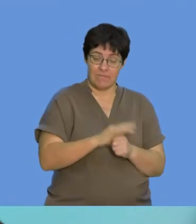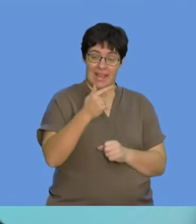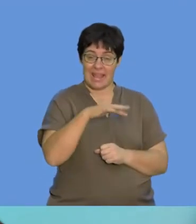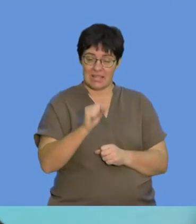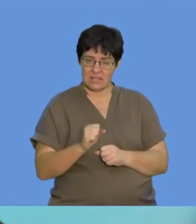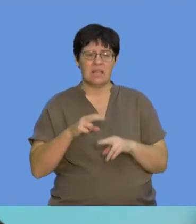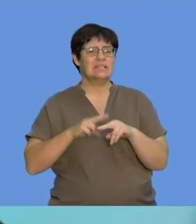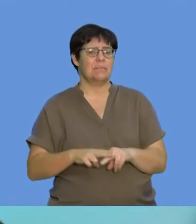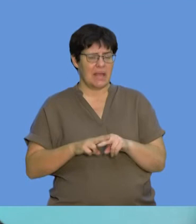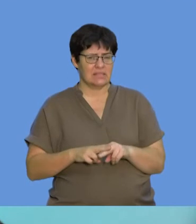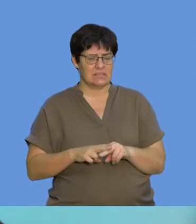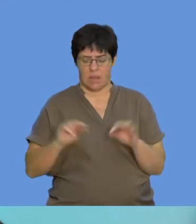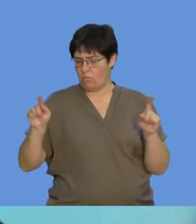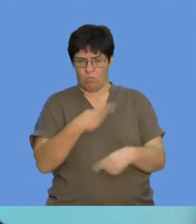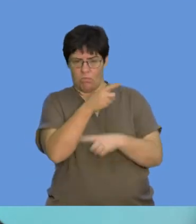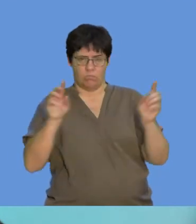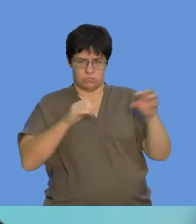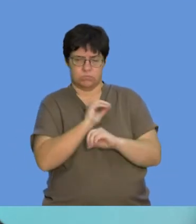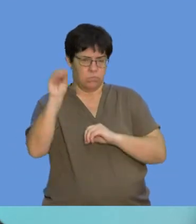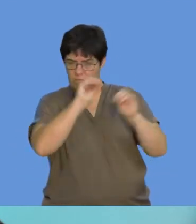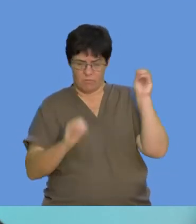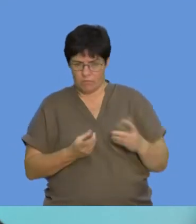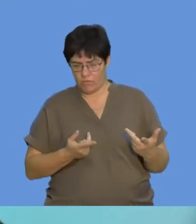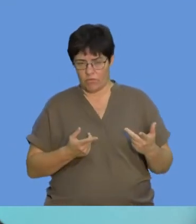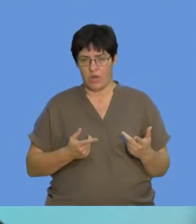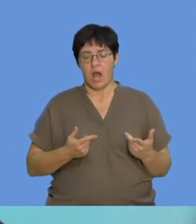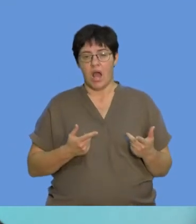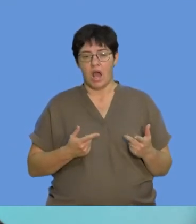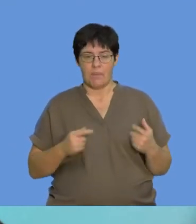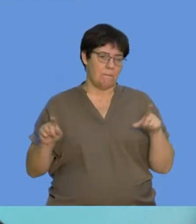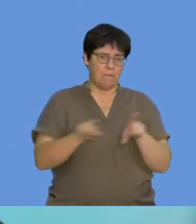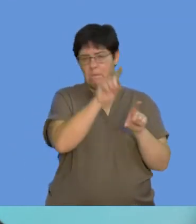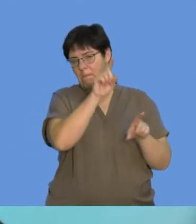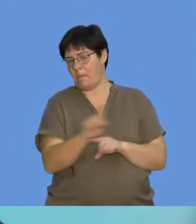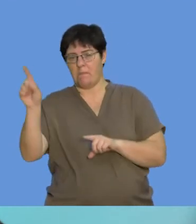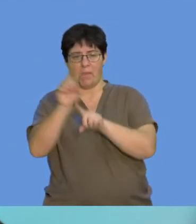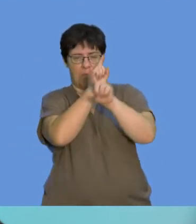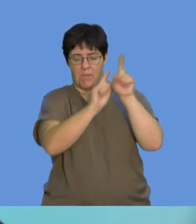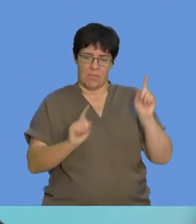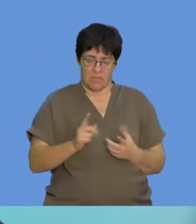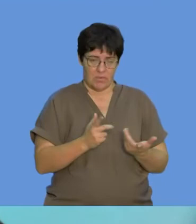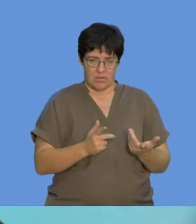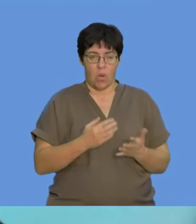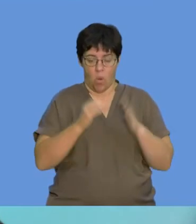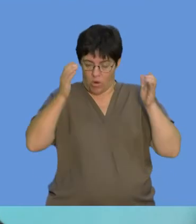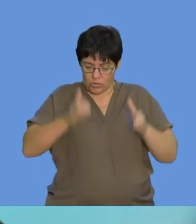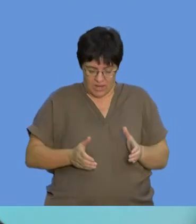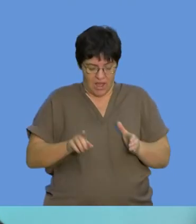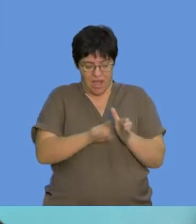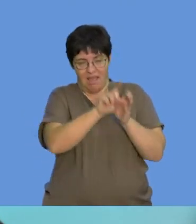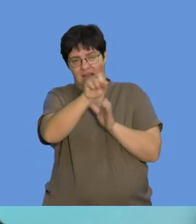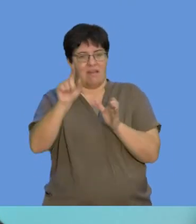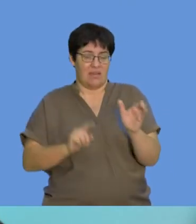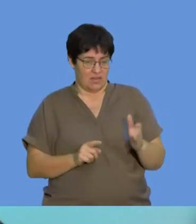particles are moving, and how frequently they collide with each other, as well as with the walls of the container, which contributes to what